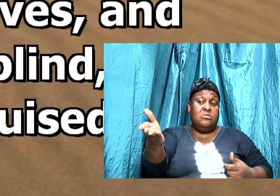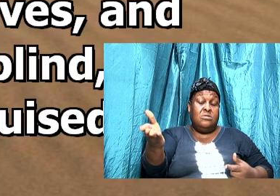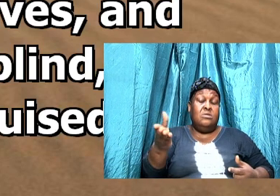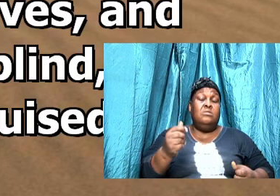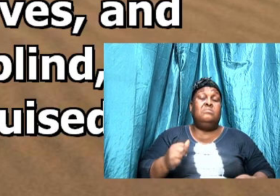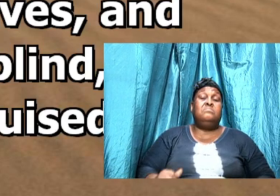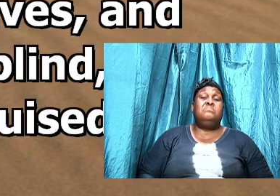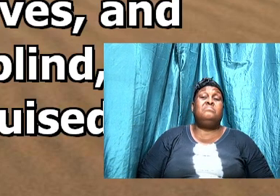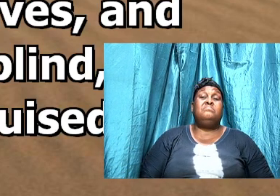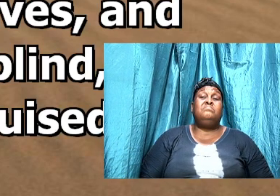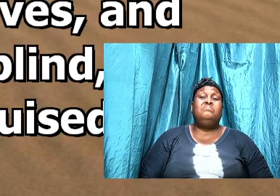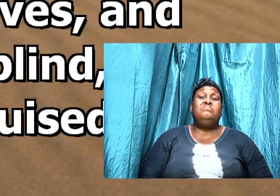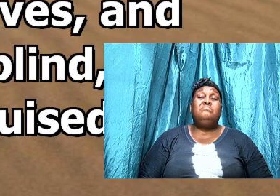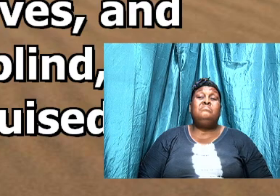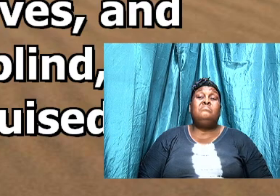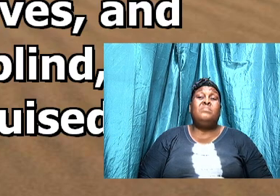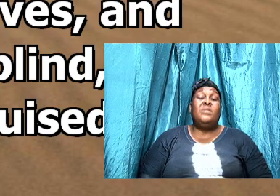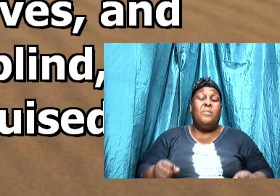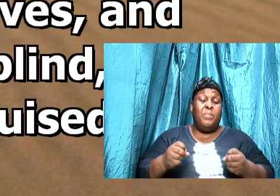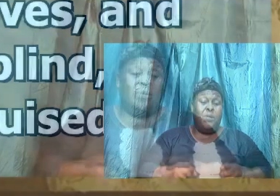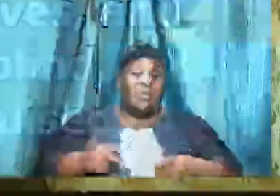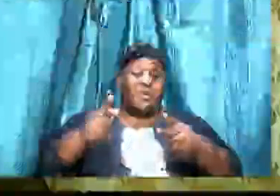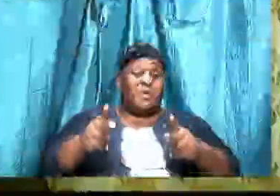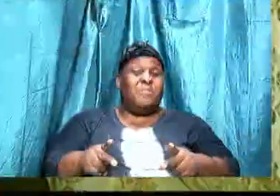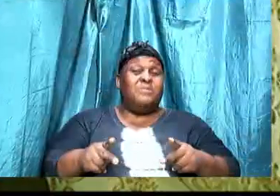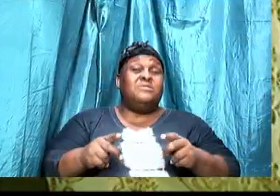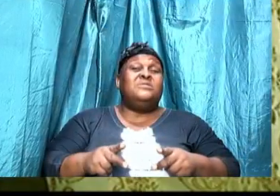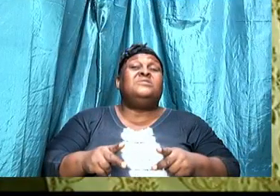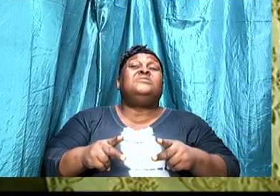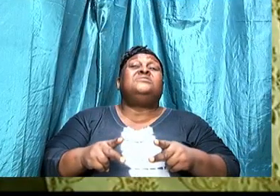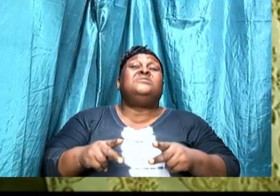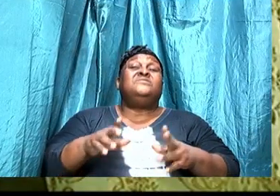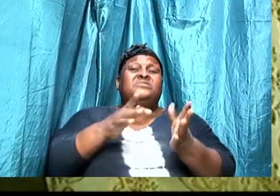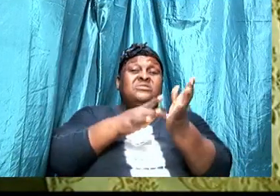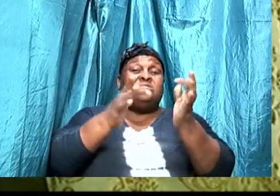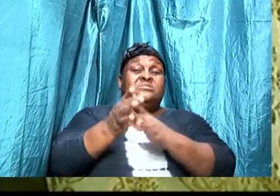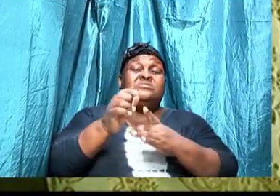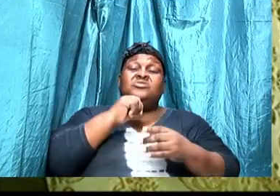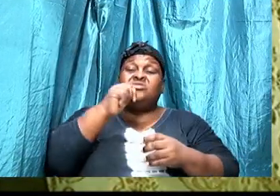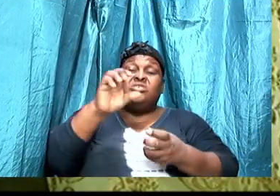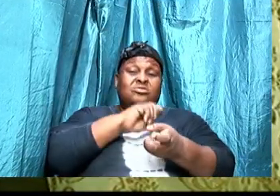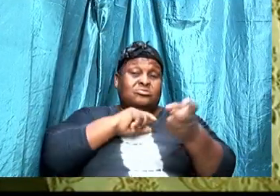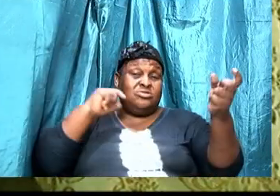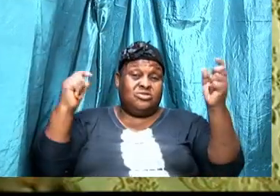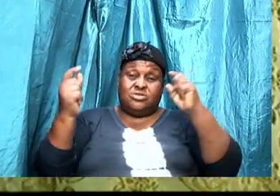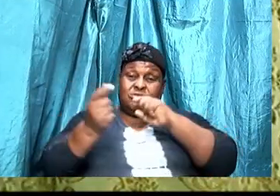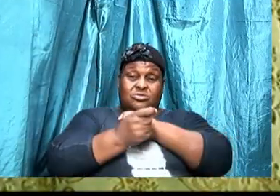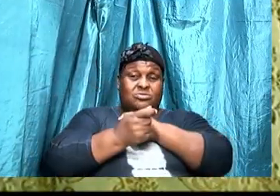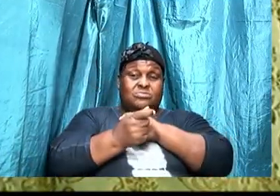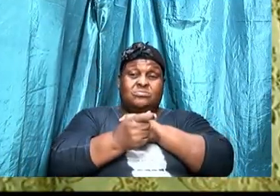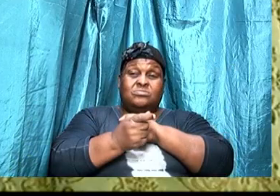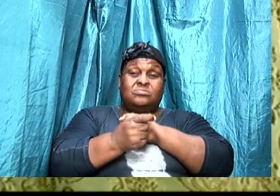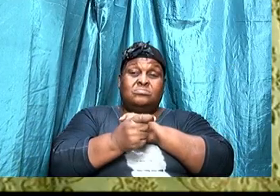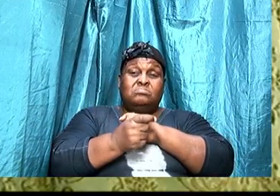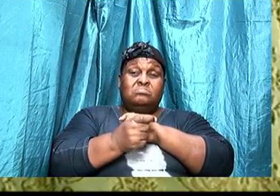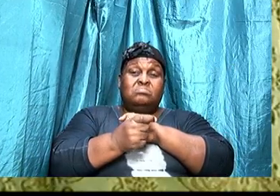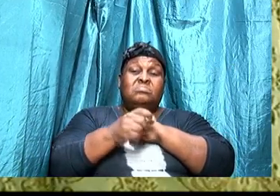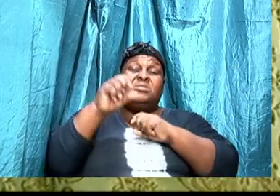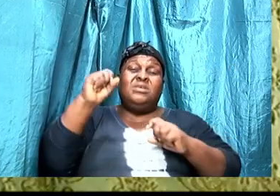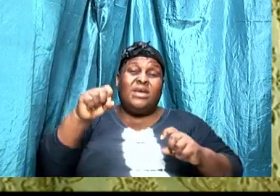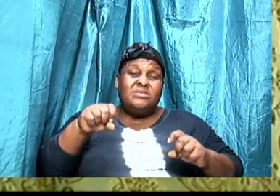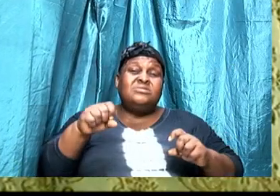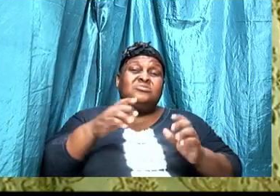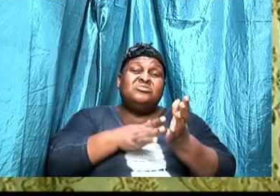know, the purpose of Christ has not changed. Yes, he is